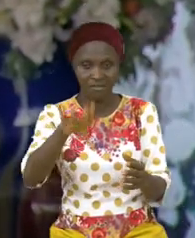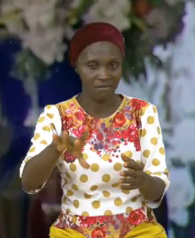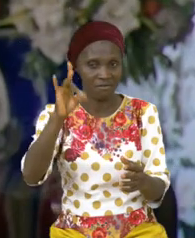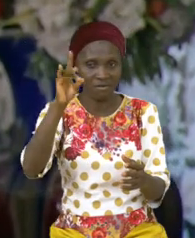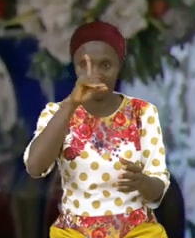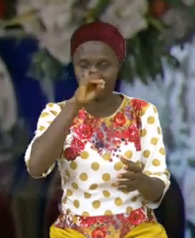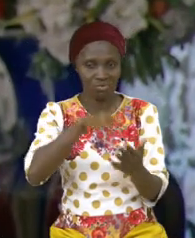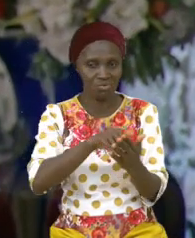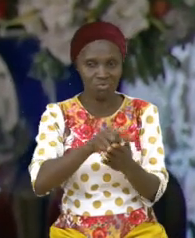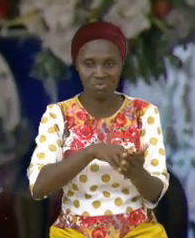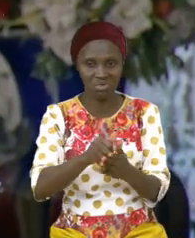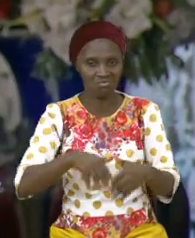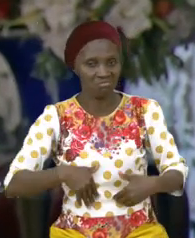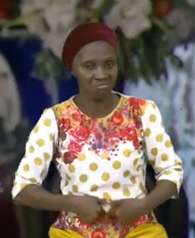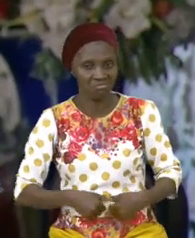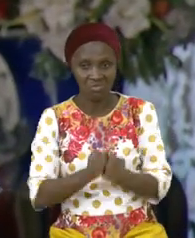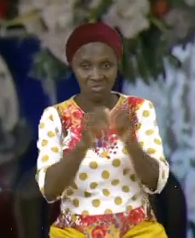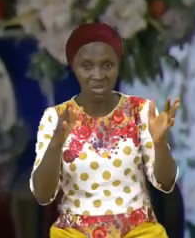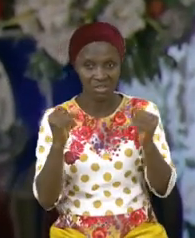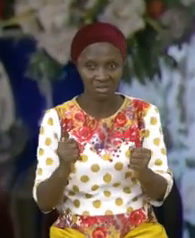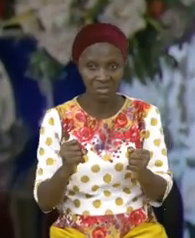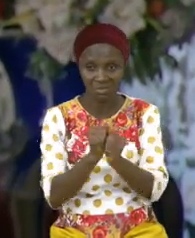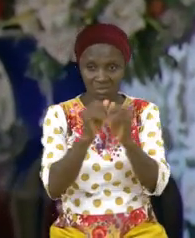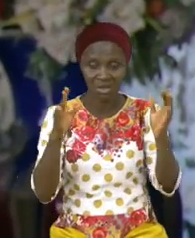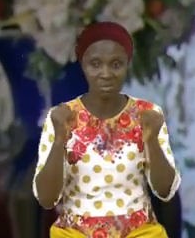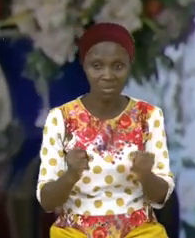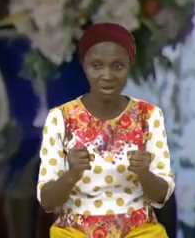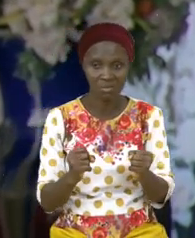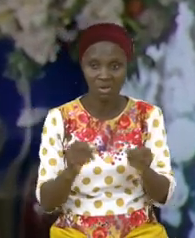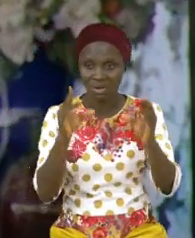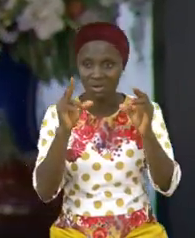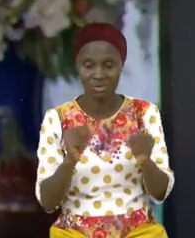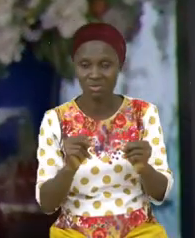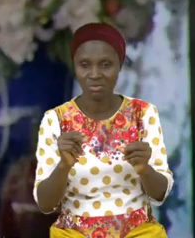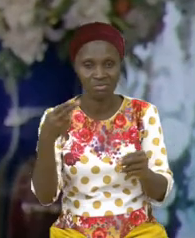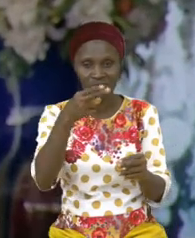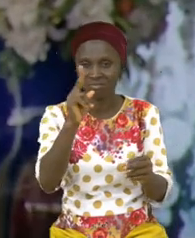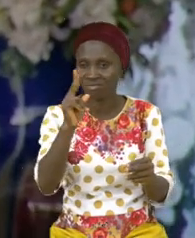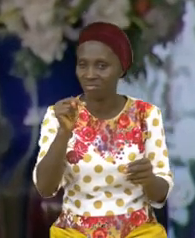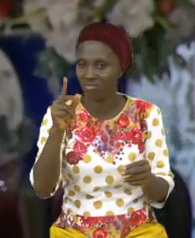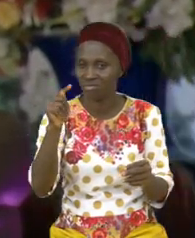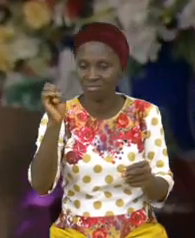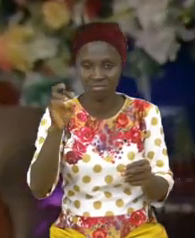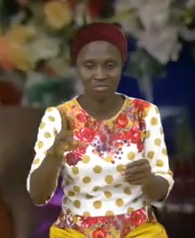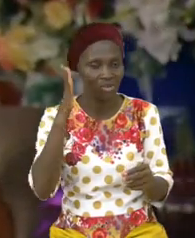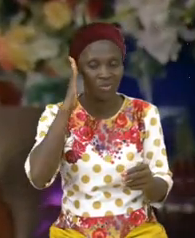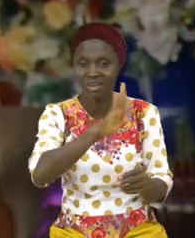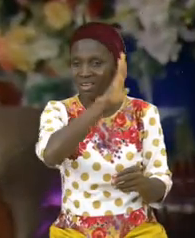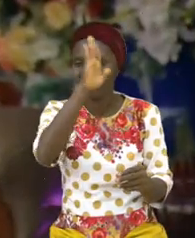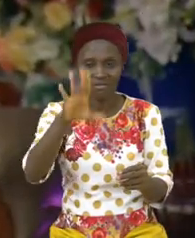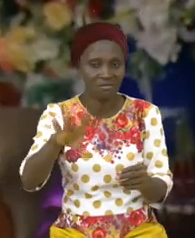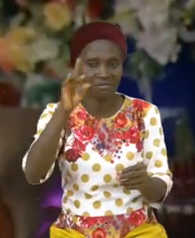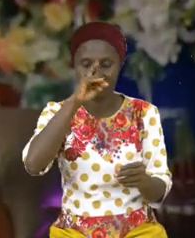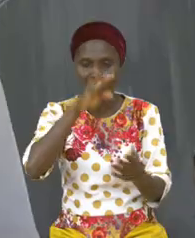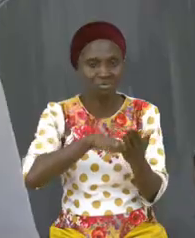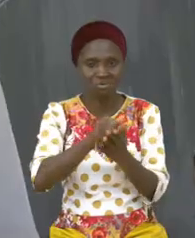anemic, no strength, no power, no hunter will ever find you weak and